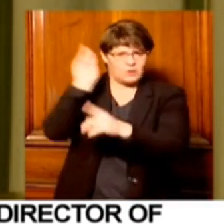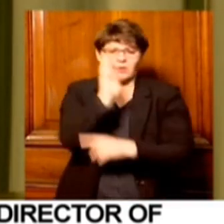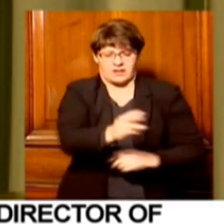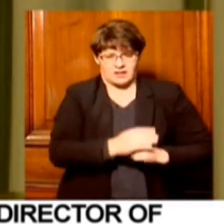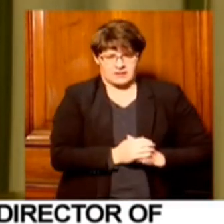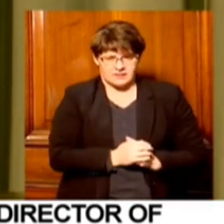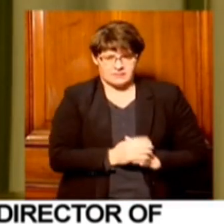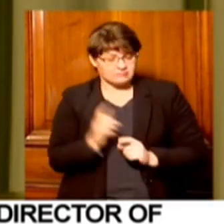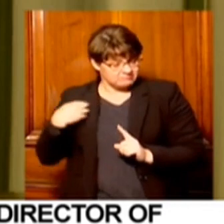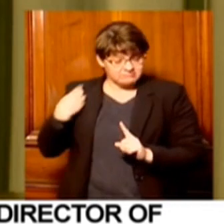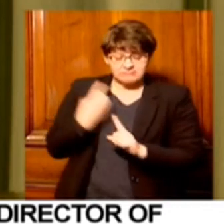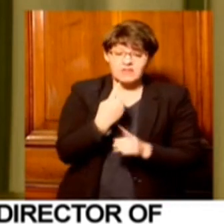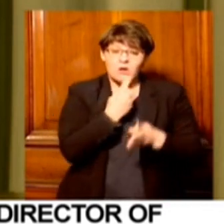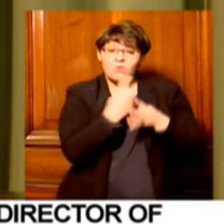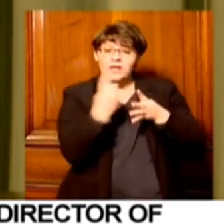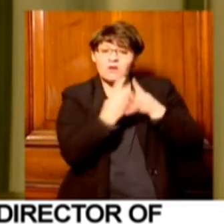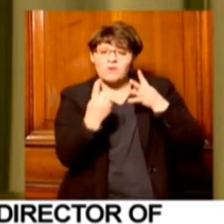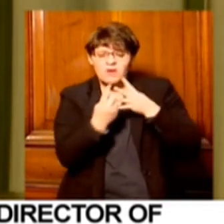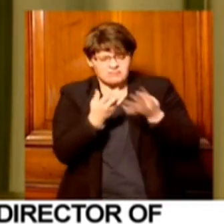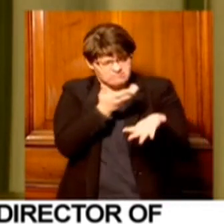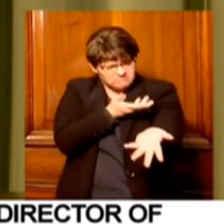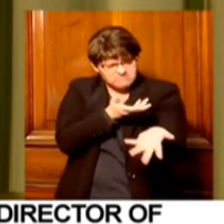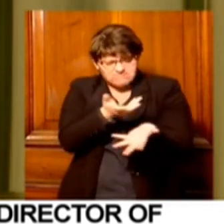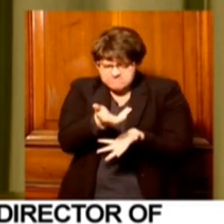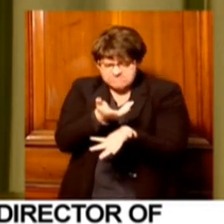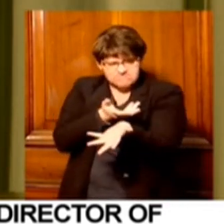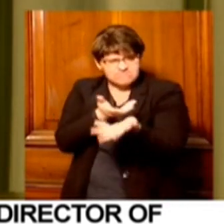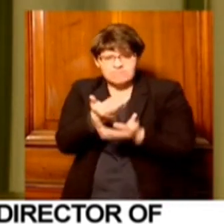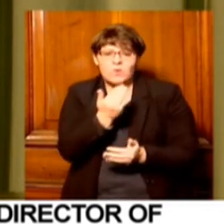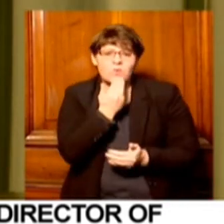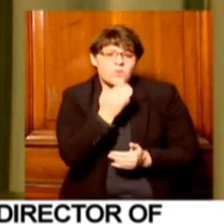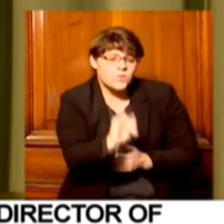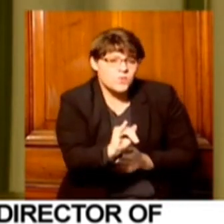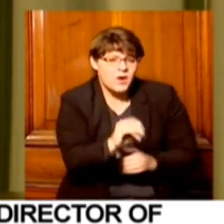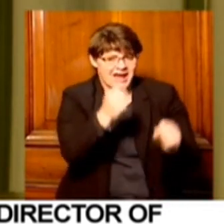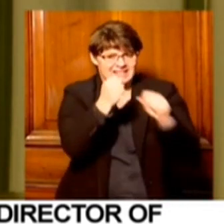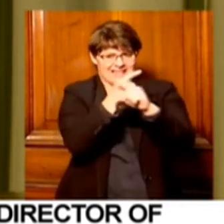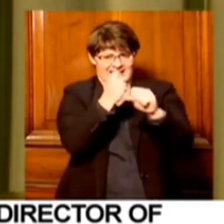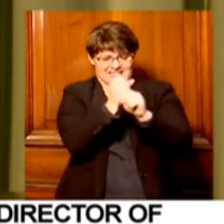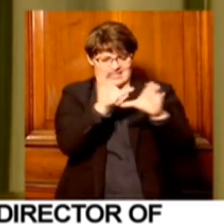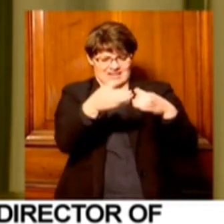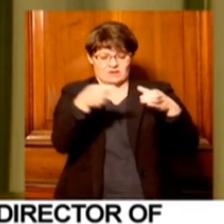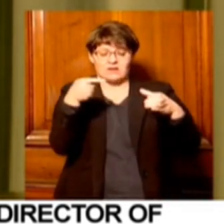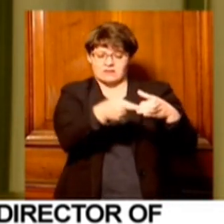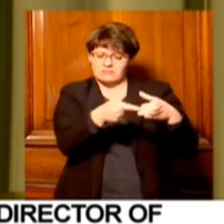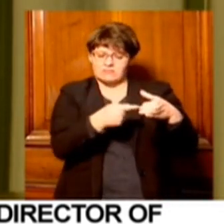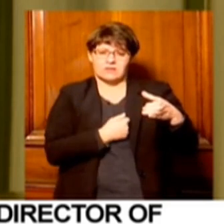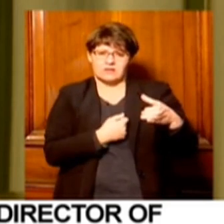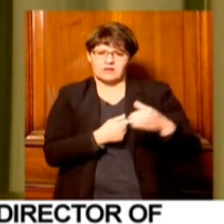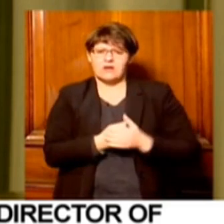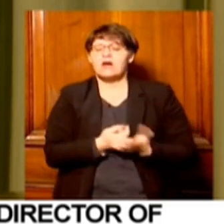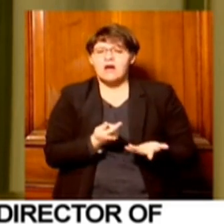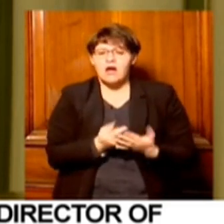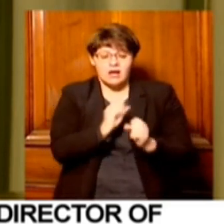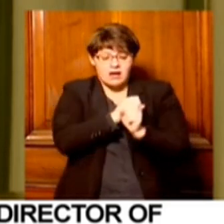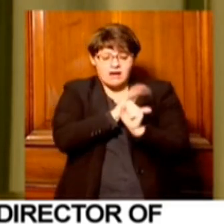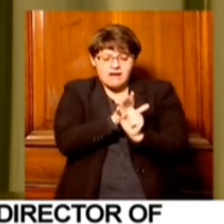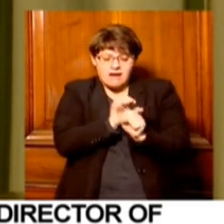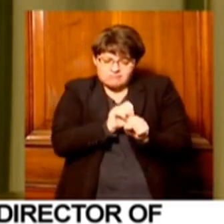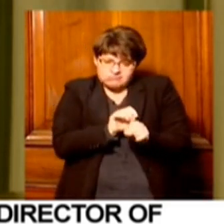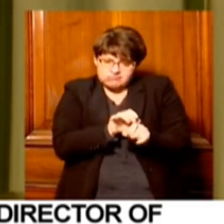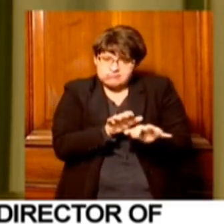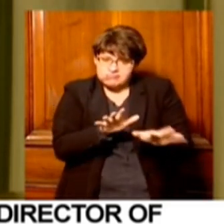intense discussions with the taxi industry on the devastating impact of the